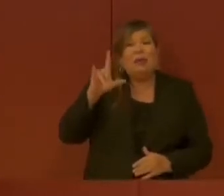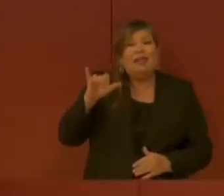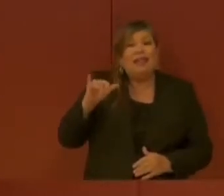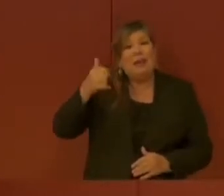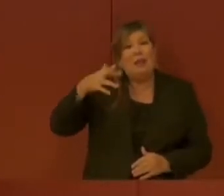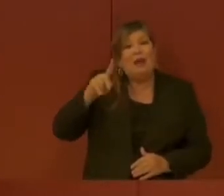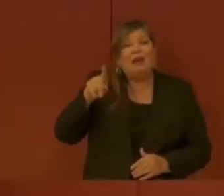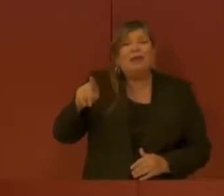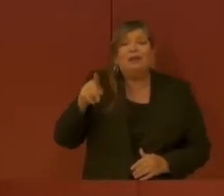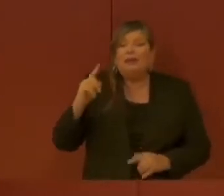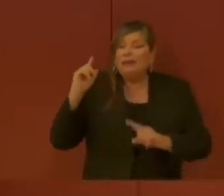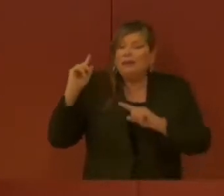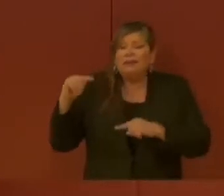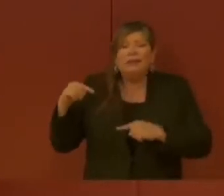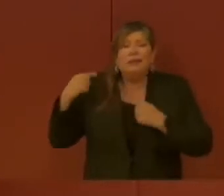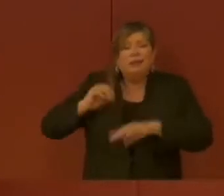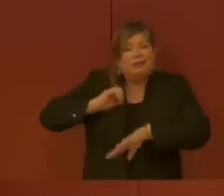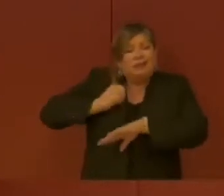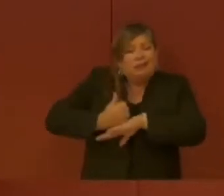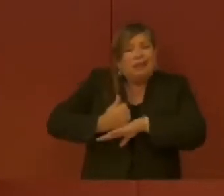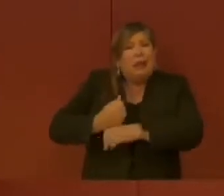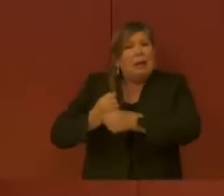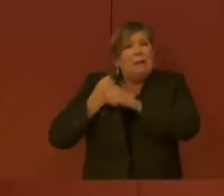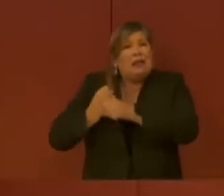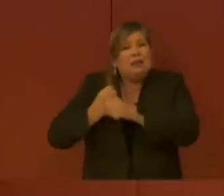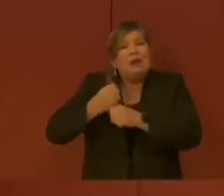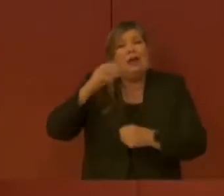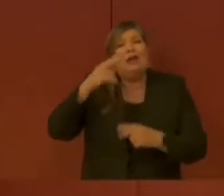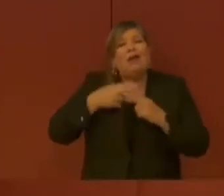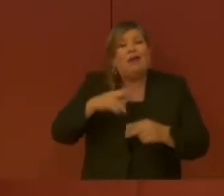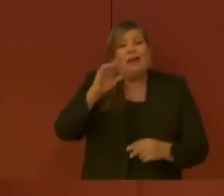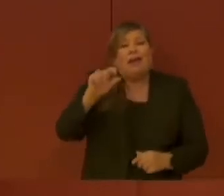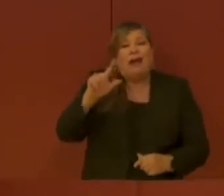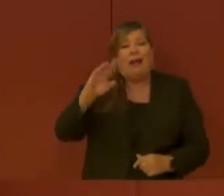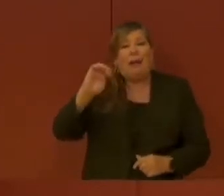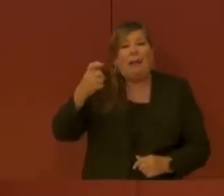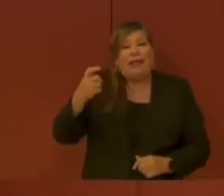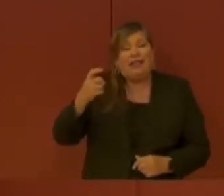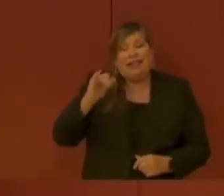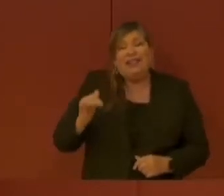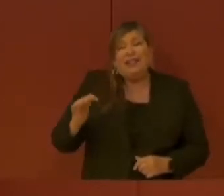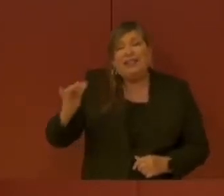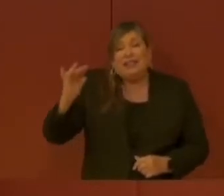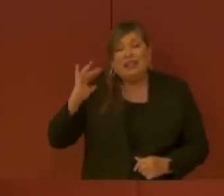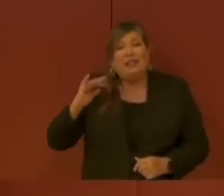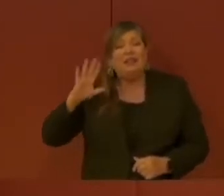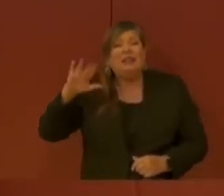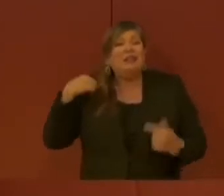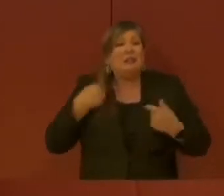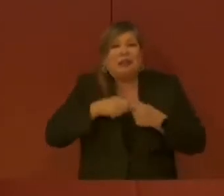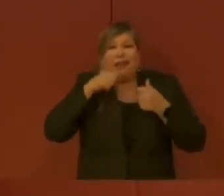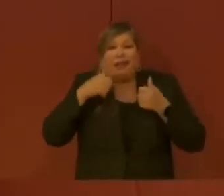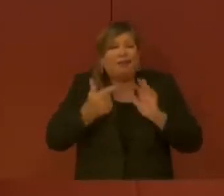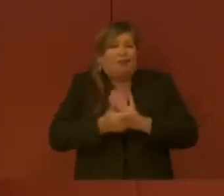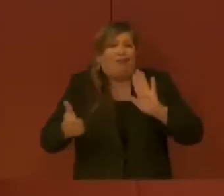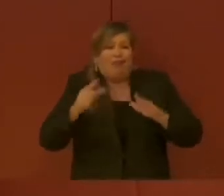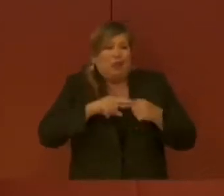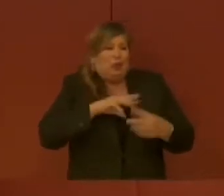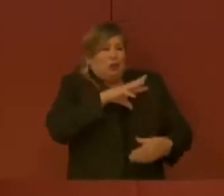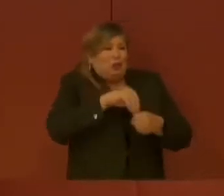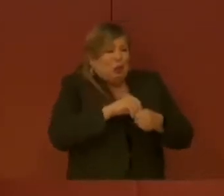baseball, one of the longest running Mexican-American baseball leagues. When Latinos weren't allowed to join a lot of other teams, they formed their own